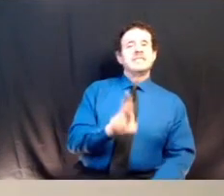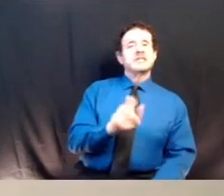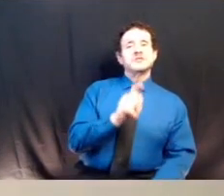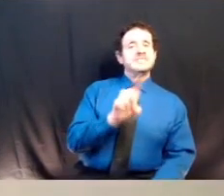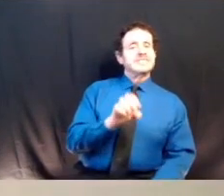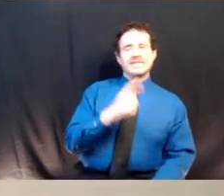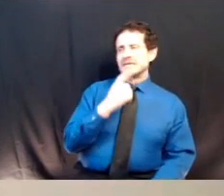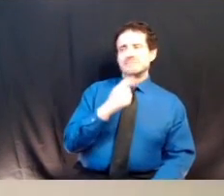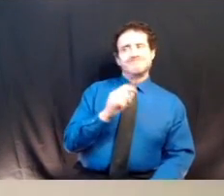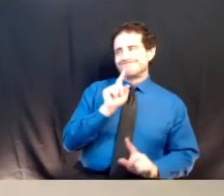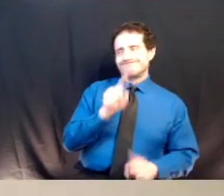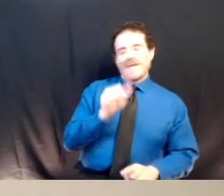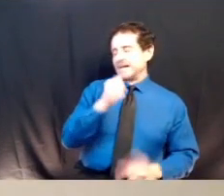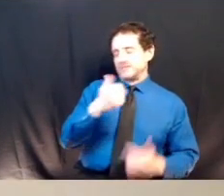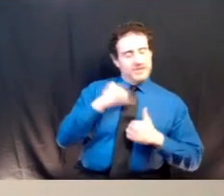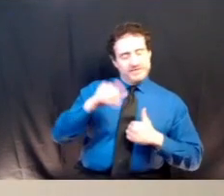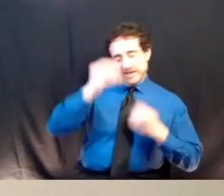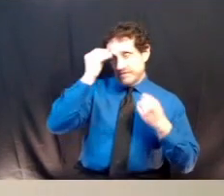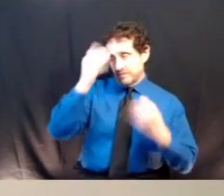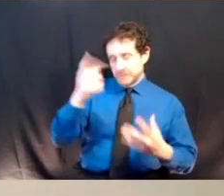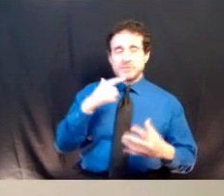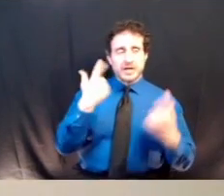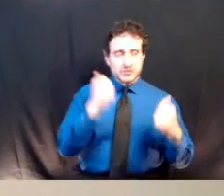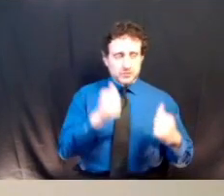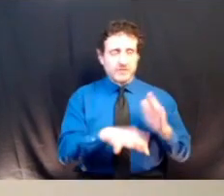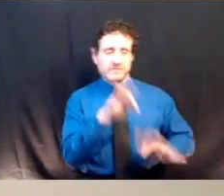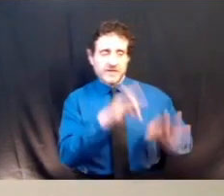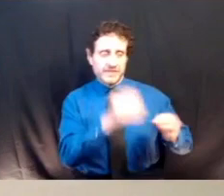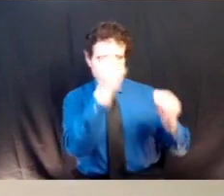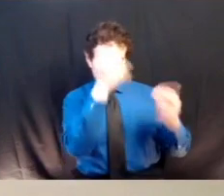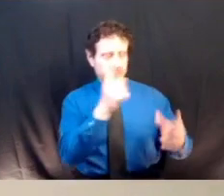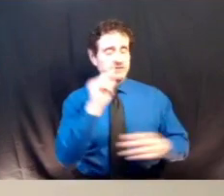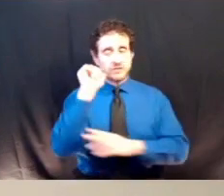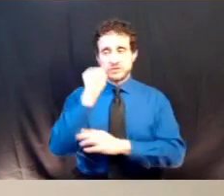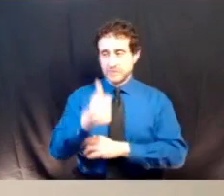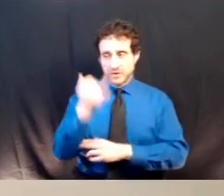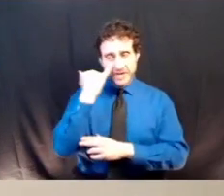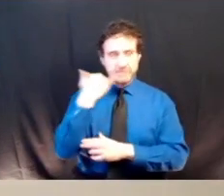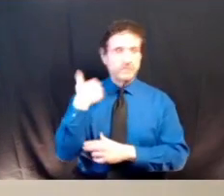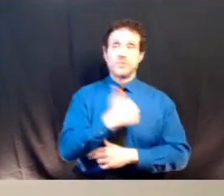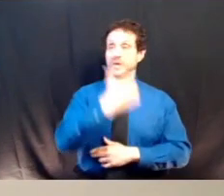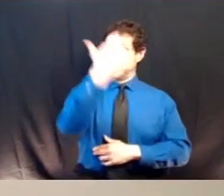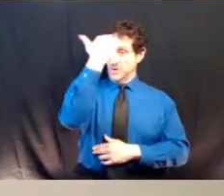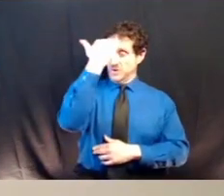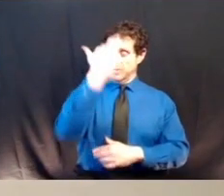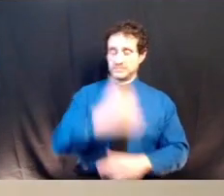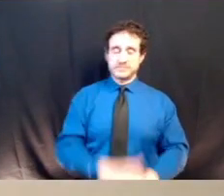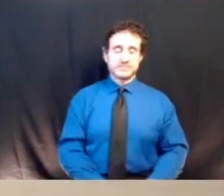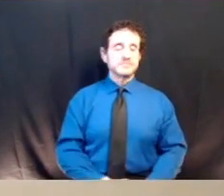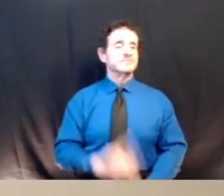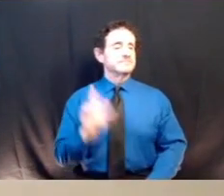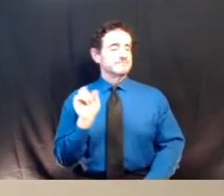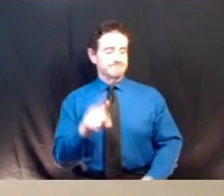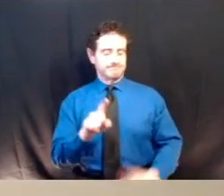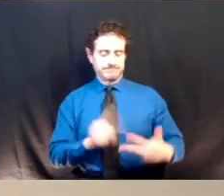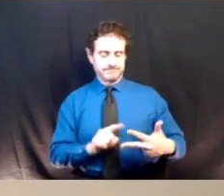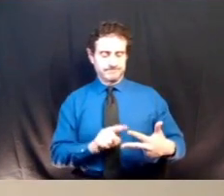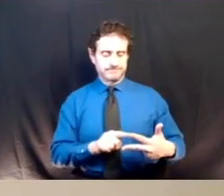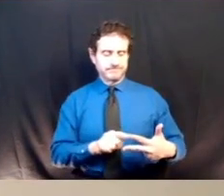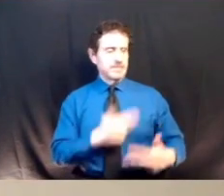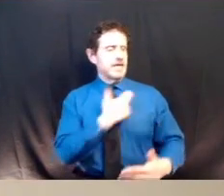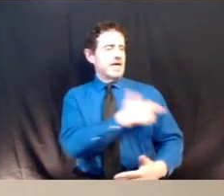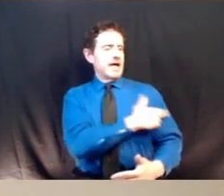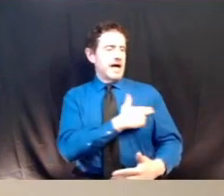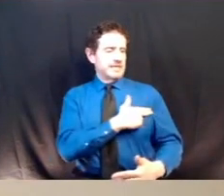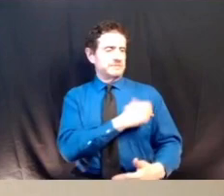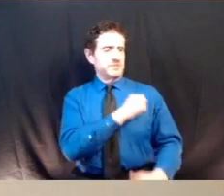if I can assemble that for tomorrow if that is known. Okay. He also is asking, hospital staff have